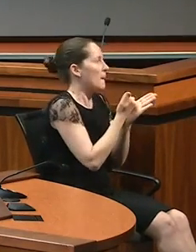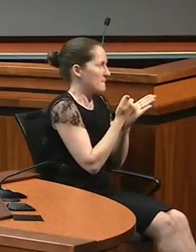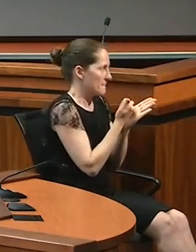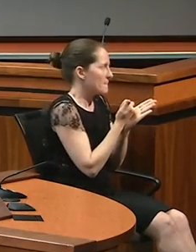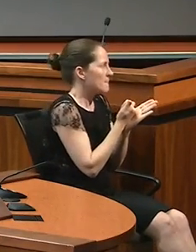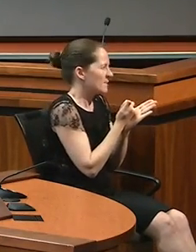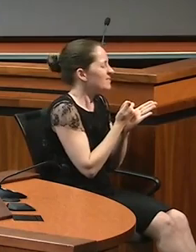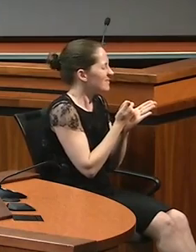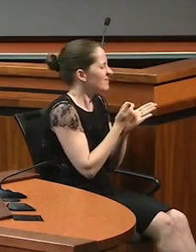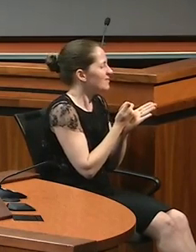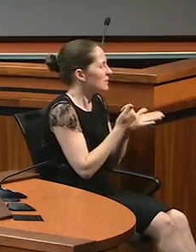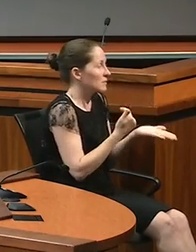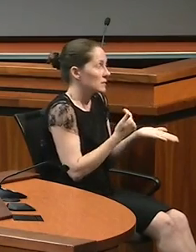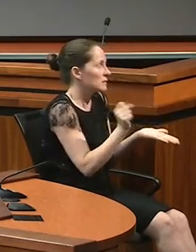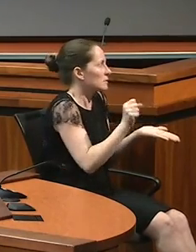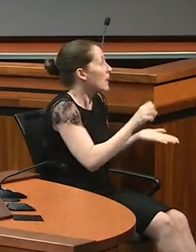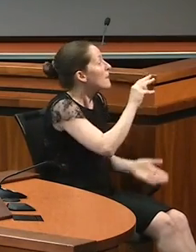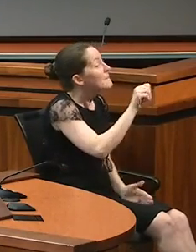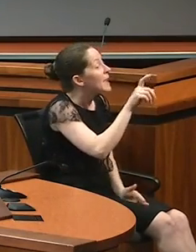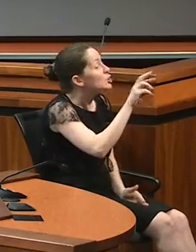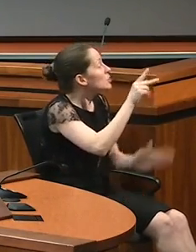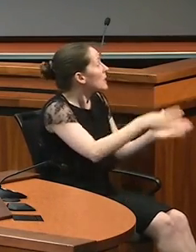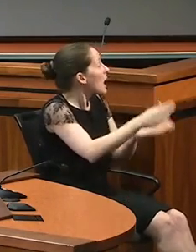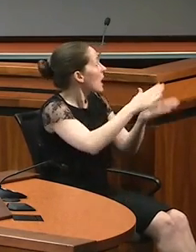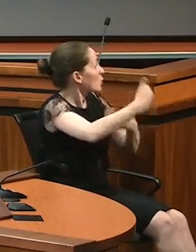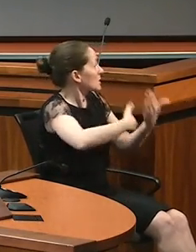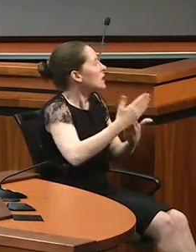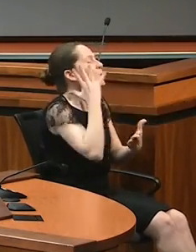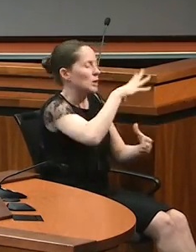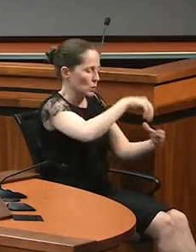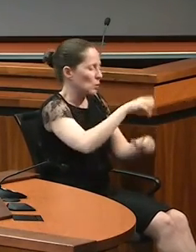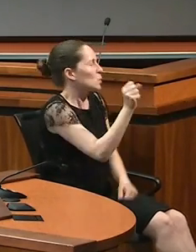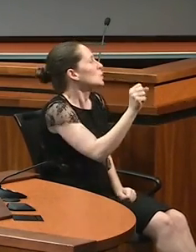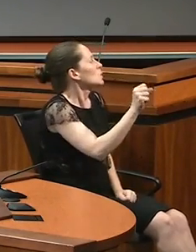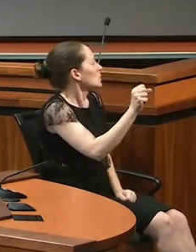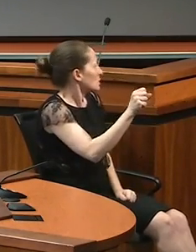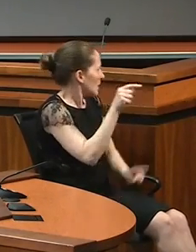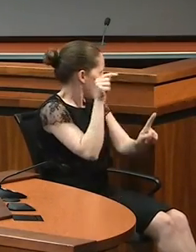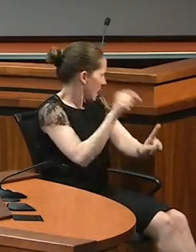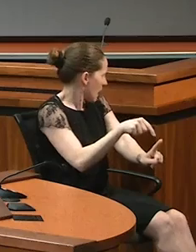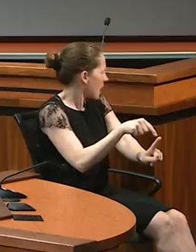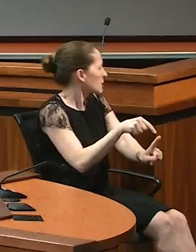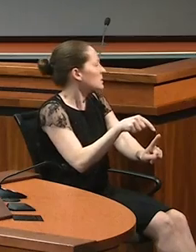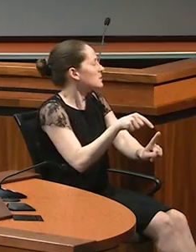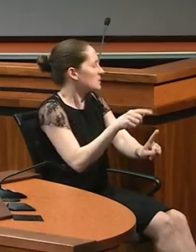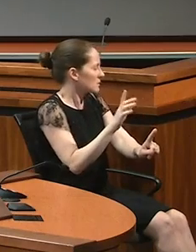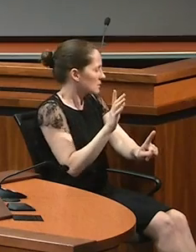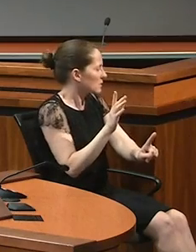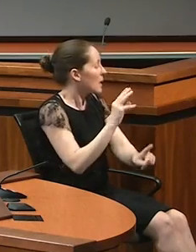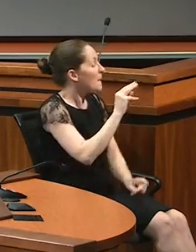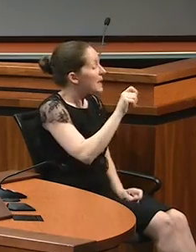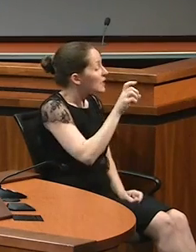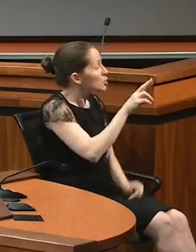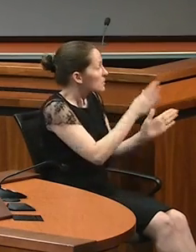that's all going to be looked at as part of the master plan process. Nothing's really off the table. The master plan process is one where